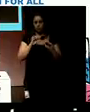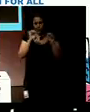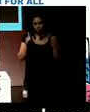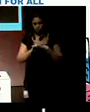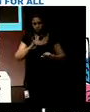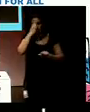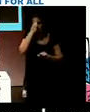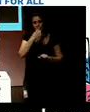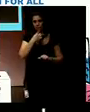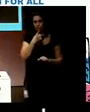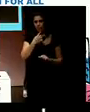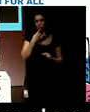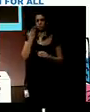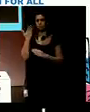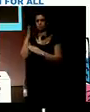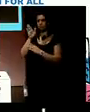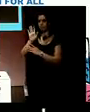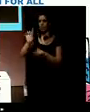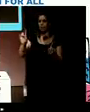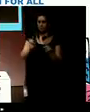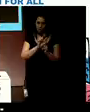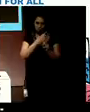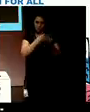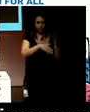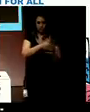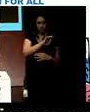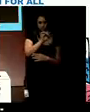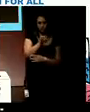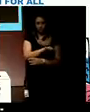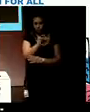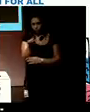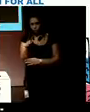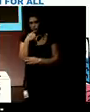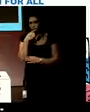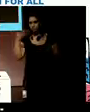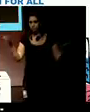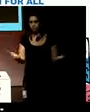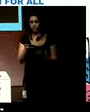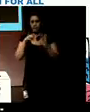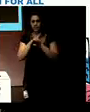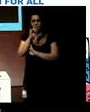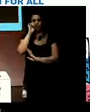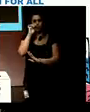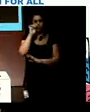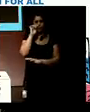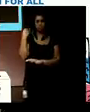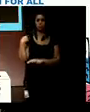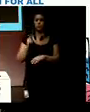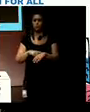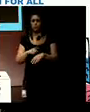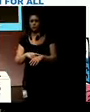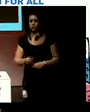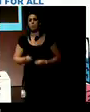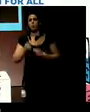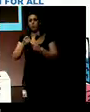To offer an image focused to any kind of people without any distinction, that helps the